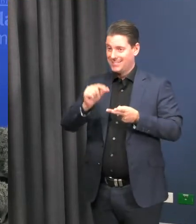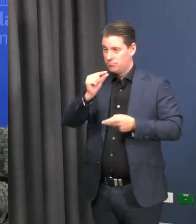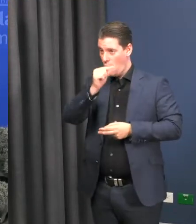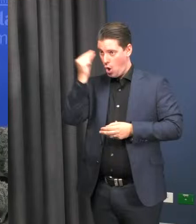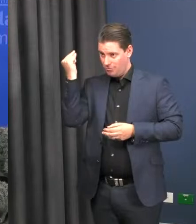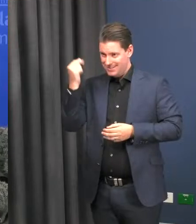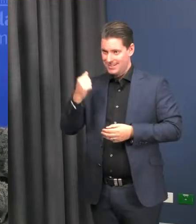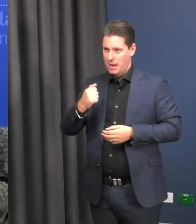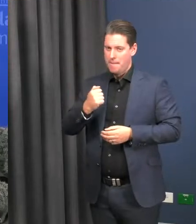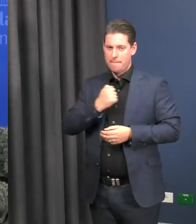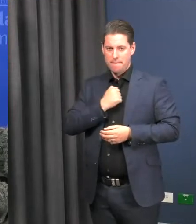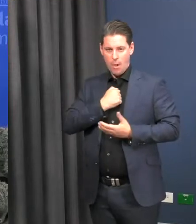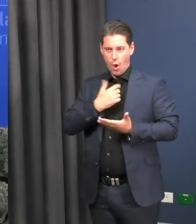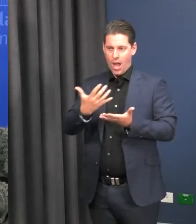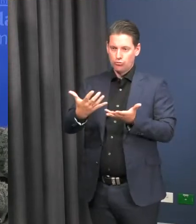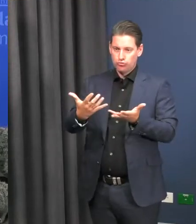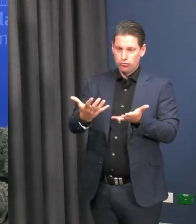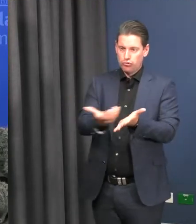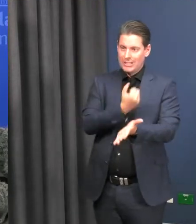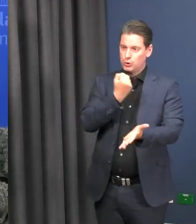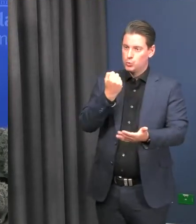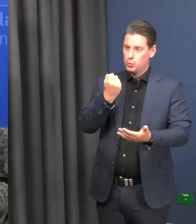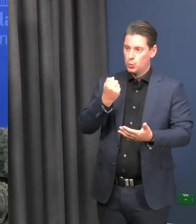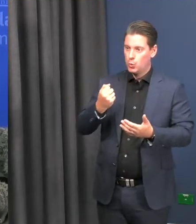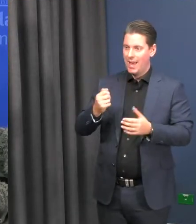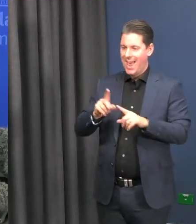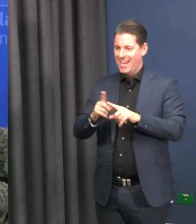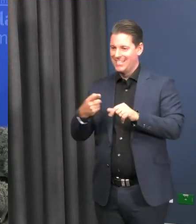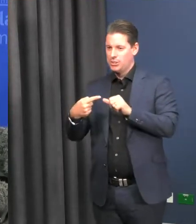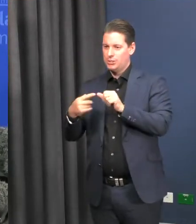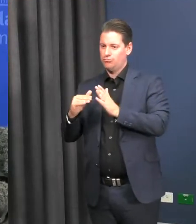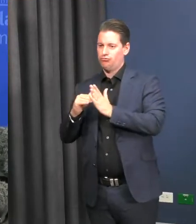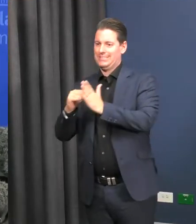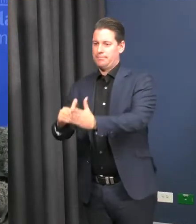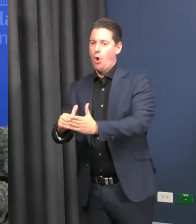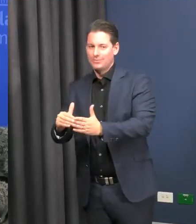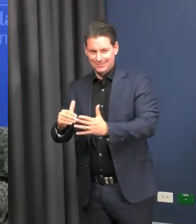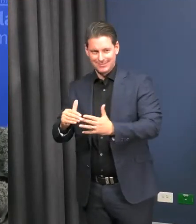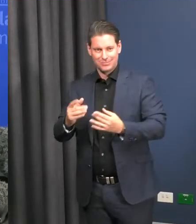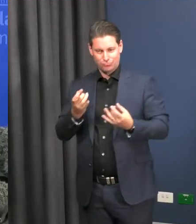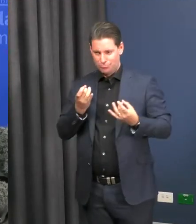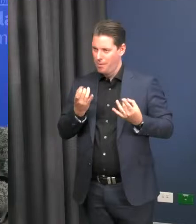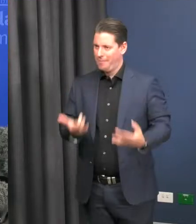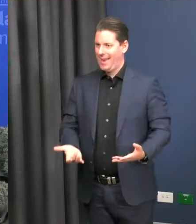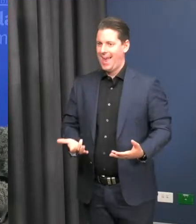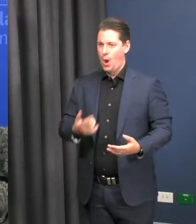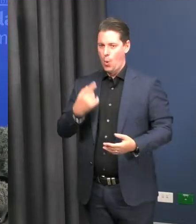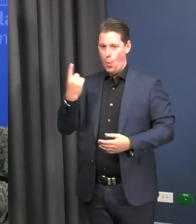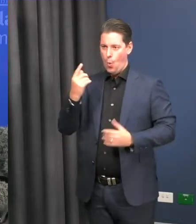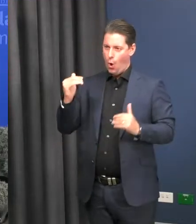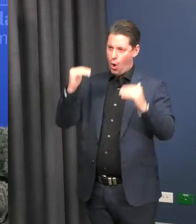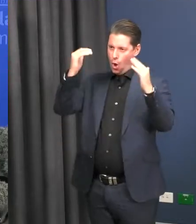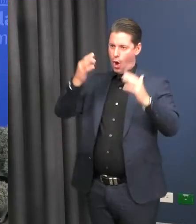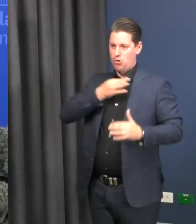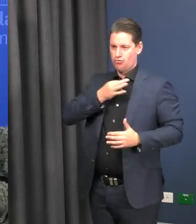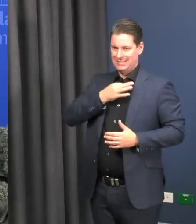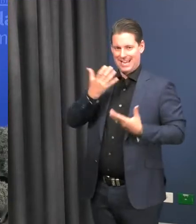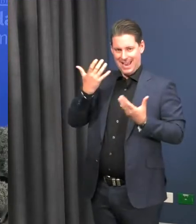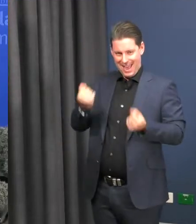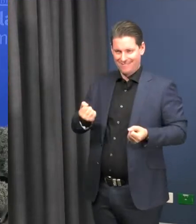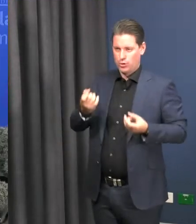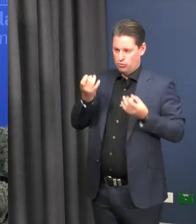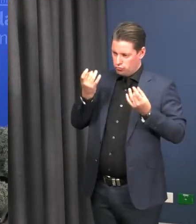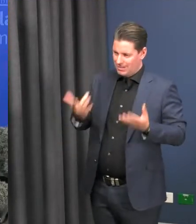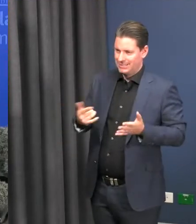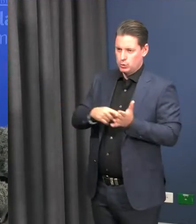rescue and response capability is in place across our disaster at-risk areas and across all our emergency